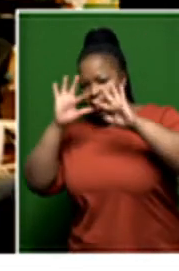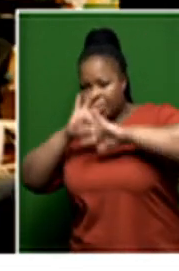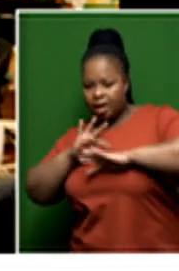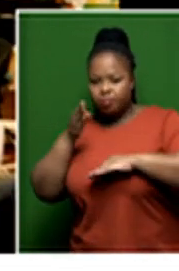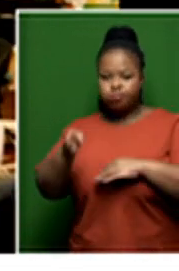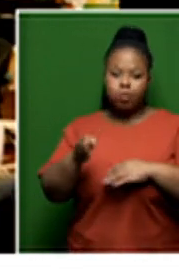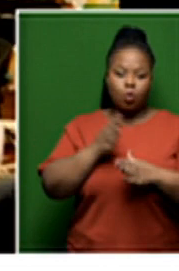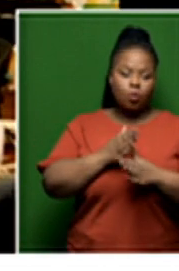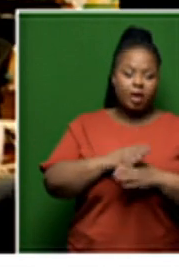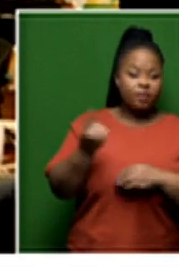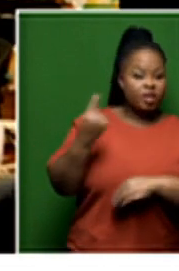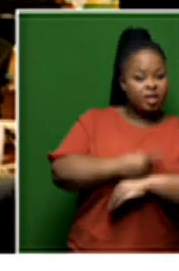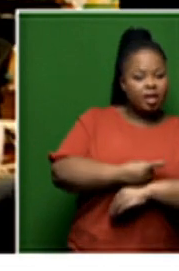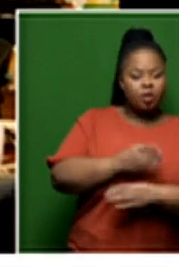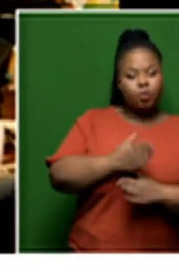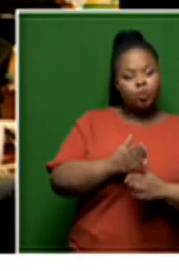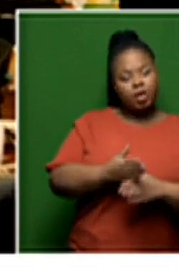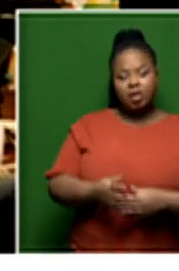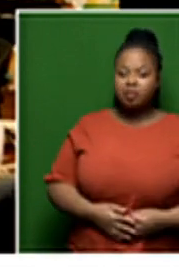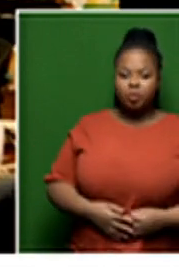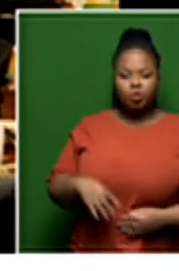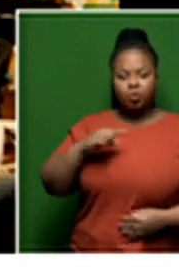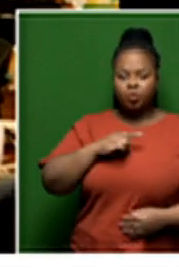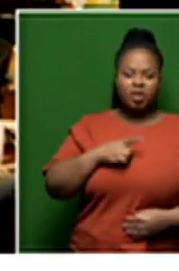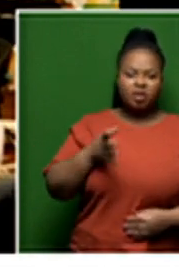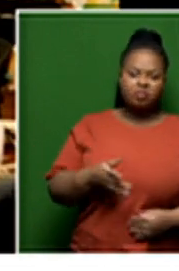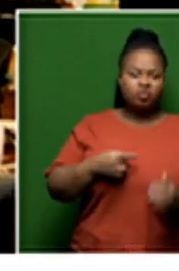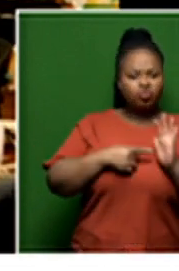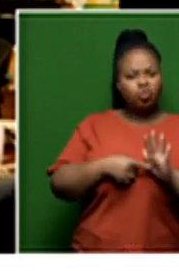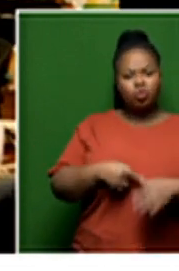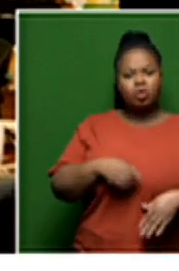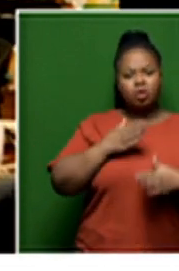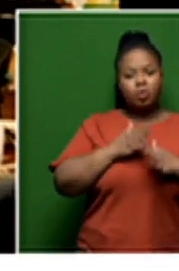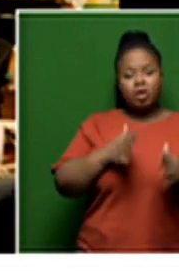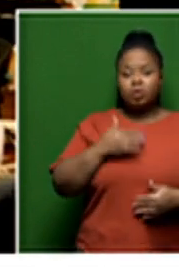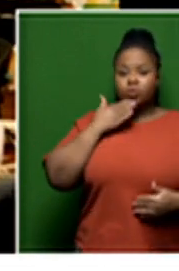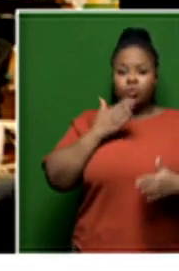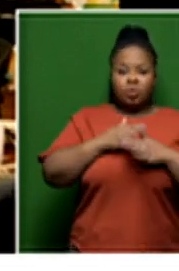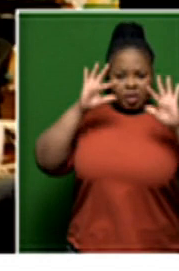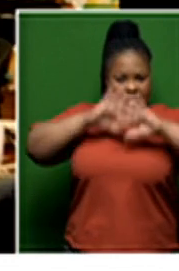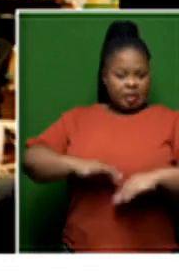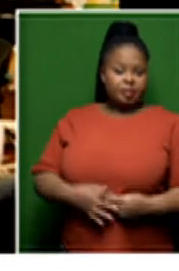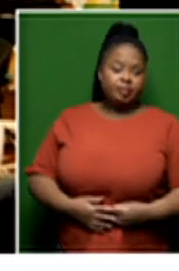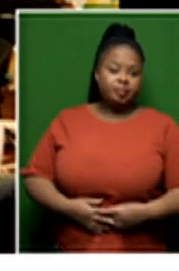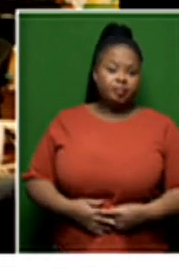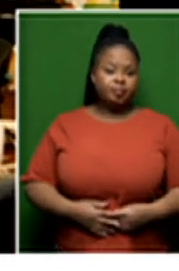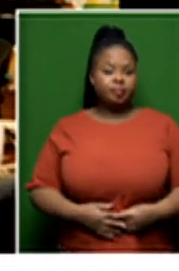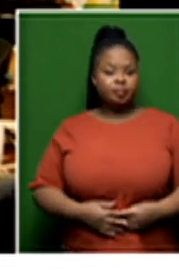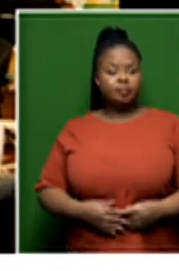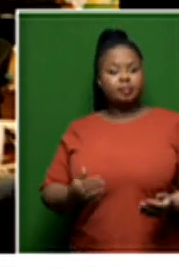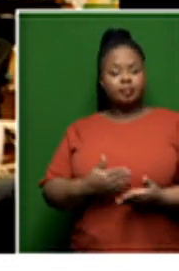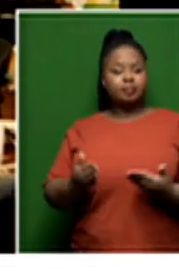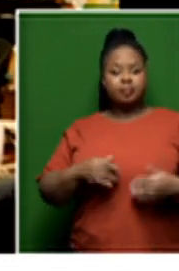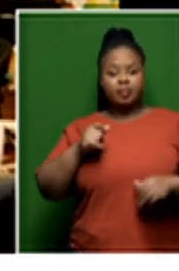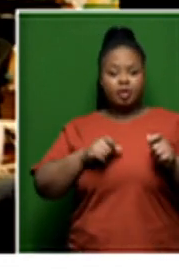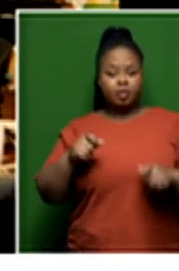to make sure that the work is done. We have shared those images of workers doing the work at night, where